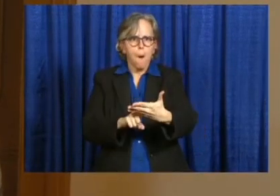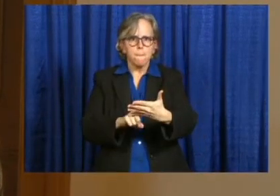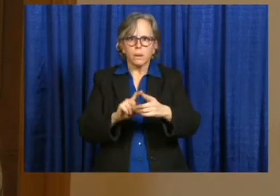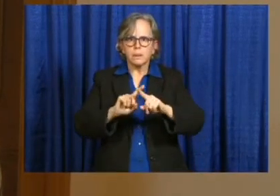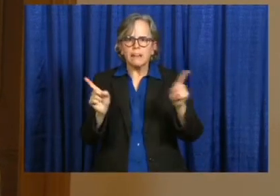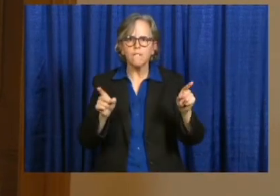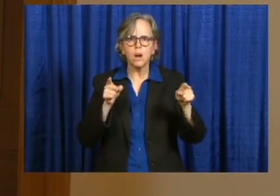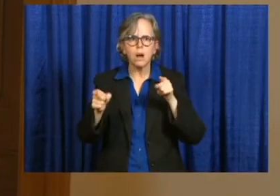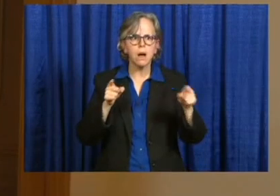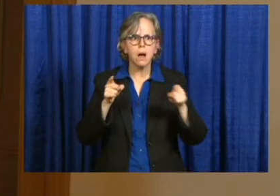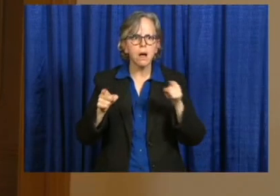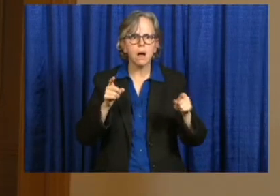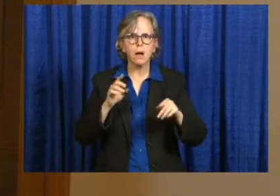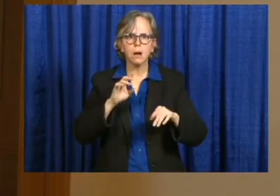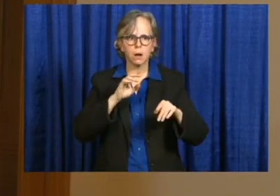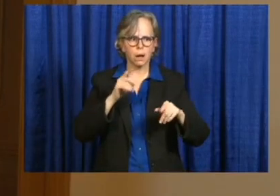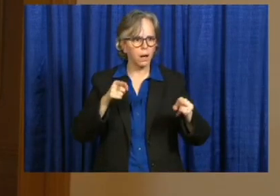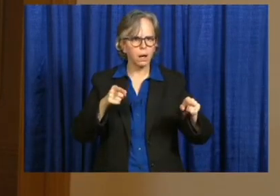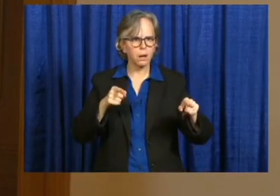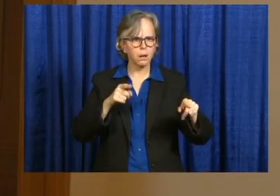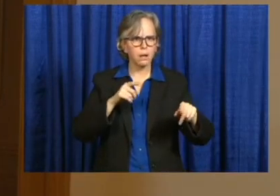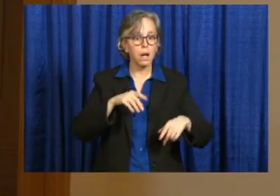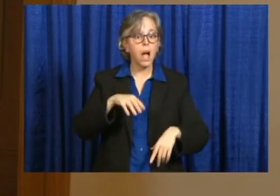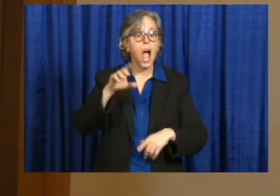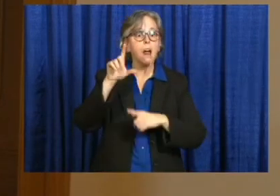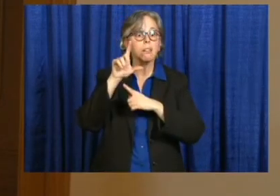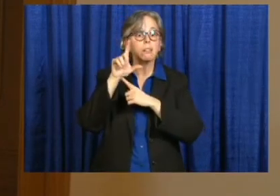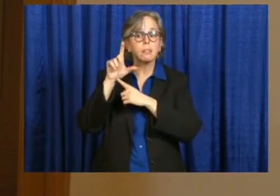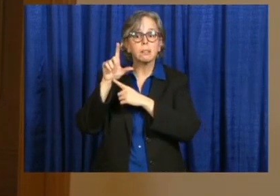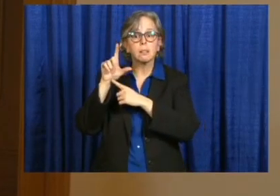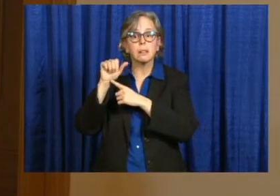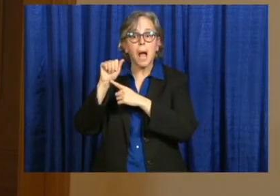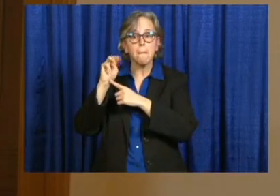the responses of Lombardy